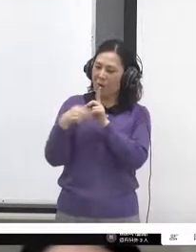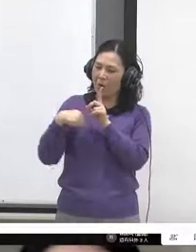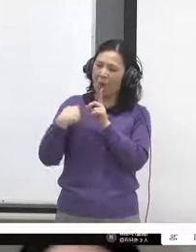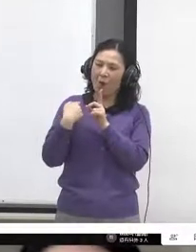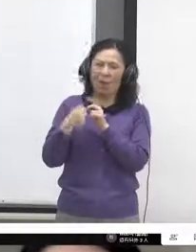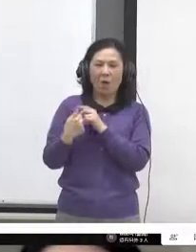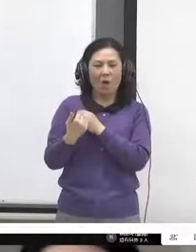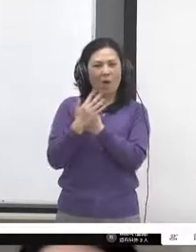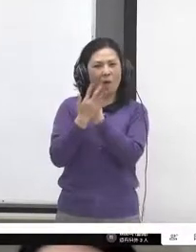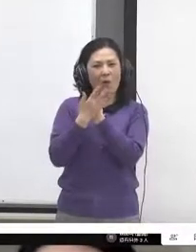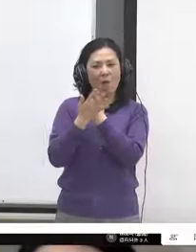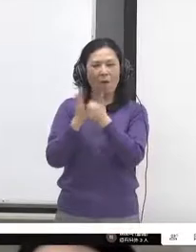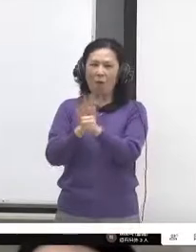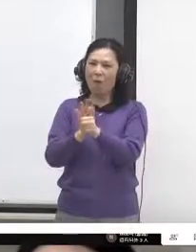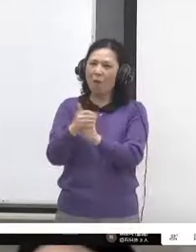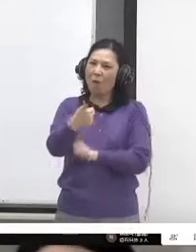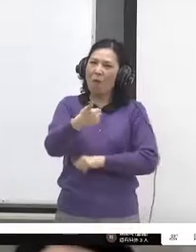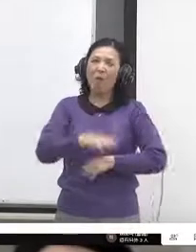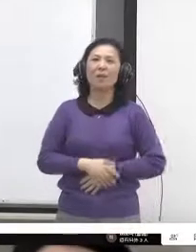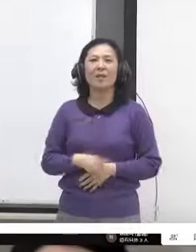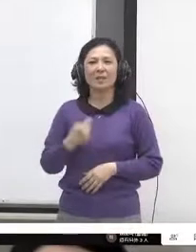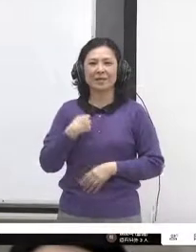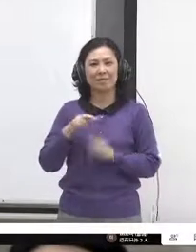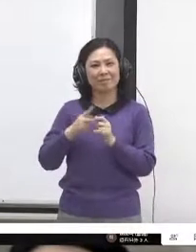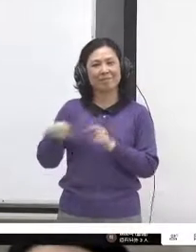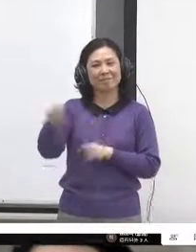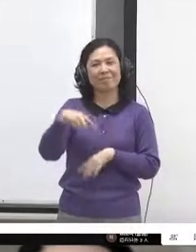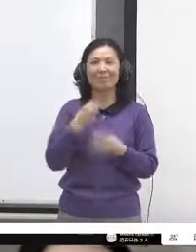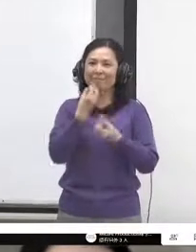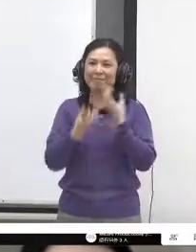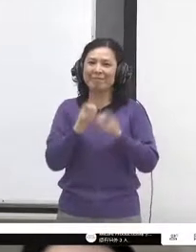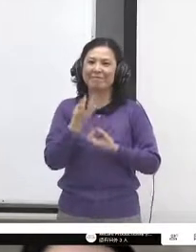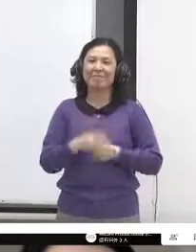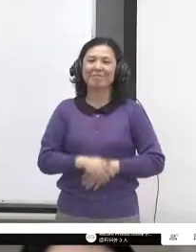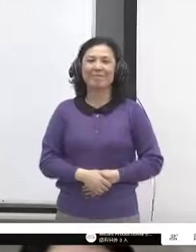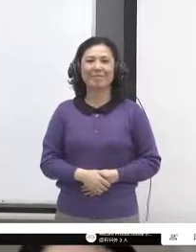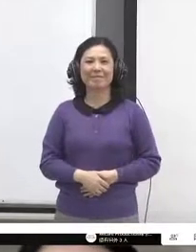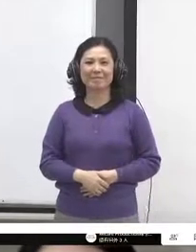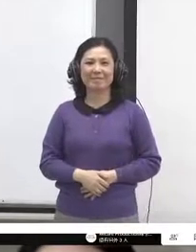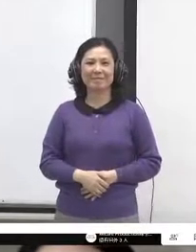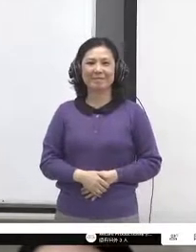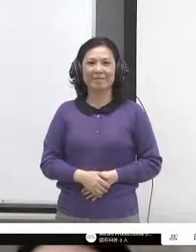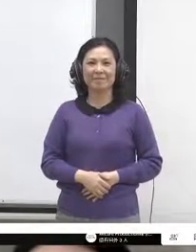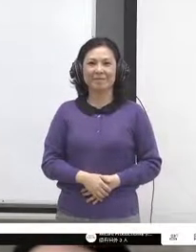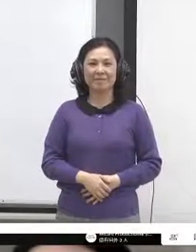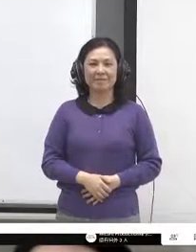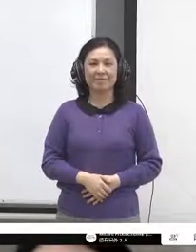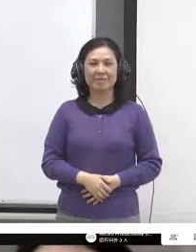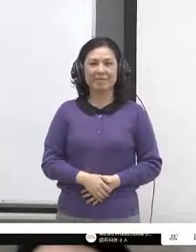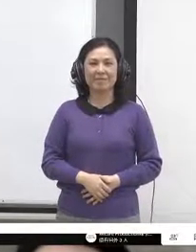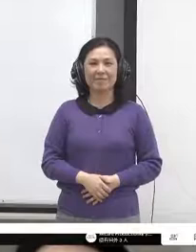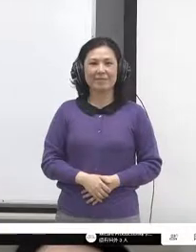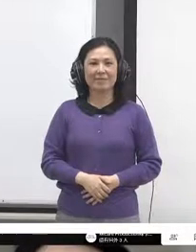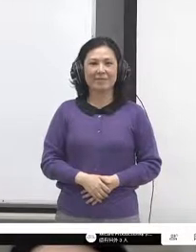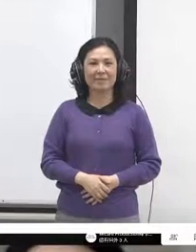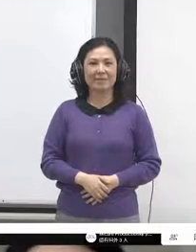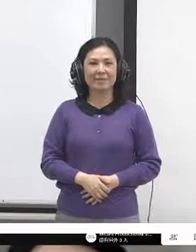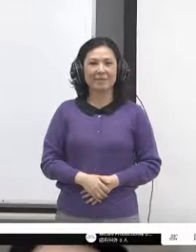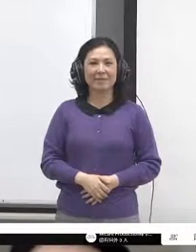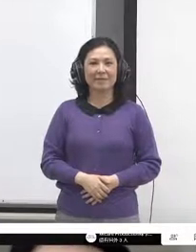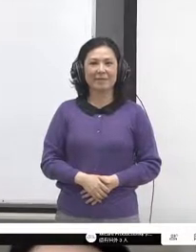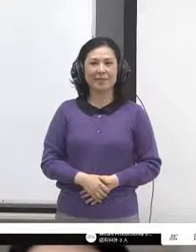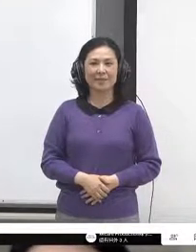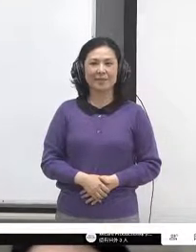good. So at the end of the Tainan Midanax, I said, oh, welcome to